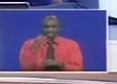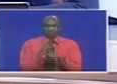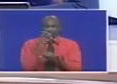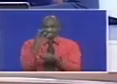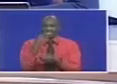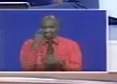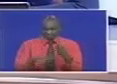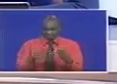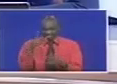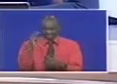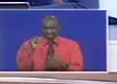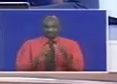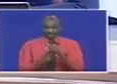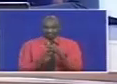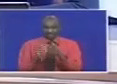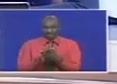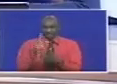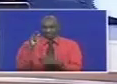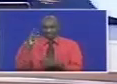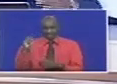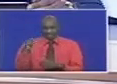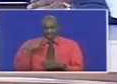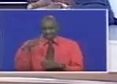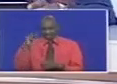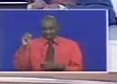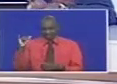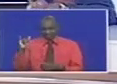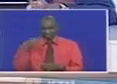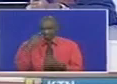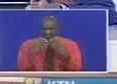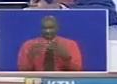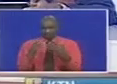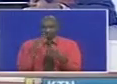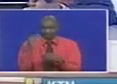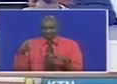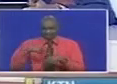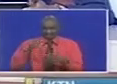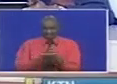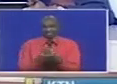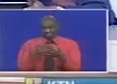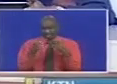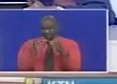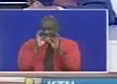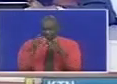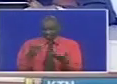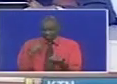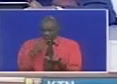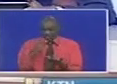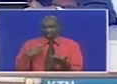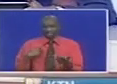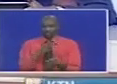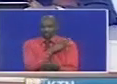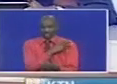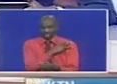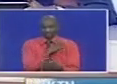This is KTN Prime. I'm Ben Kitili. And I'm Nancy Kachingera. Thank you for being with us this evening. Our sign language interpreter is